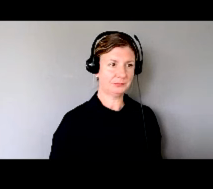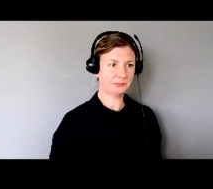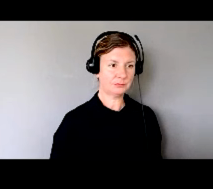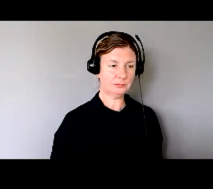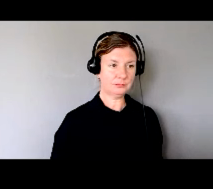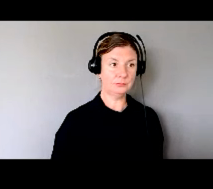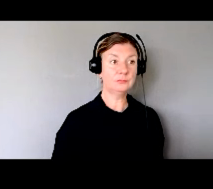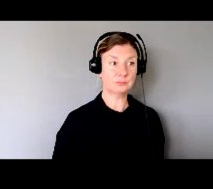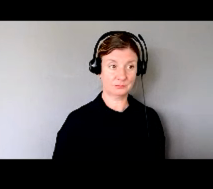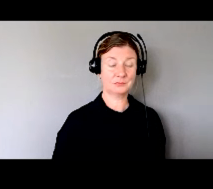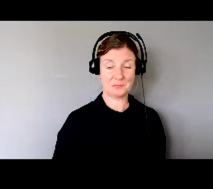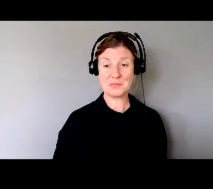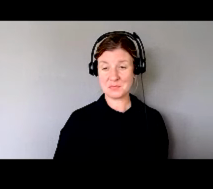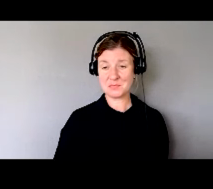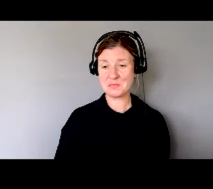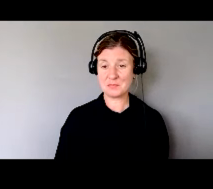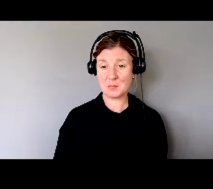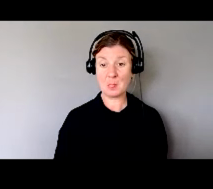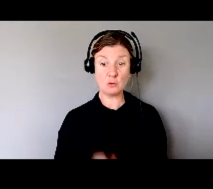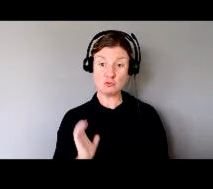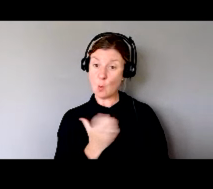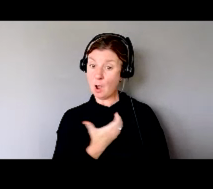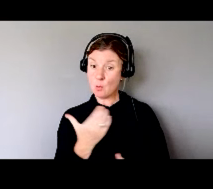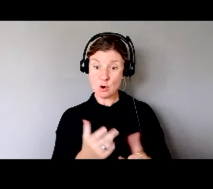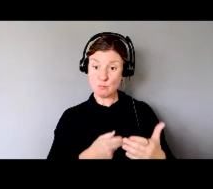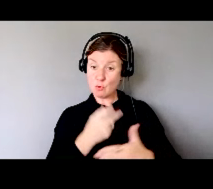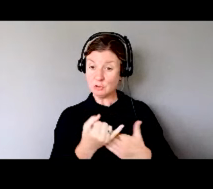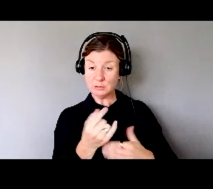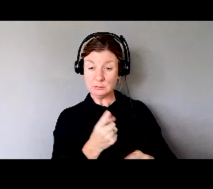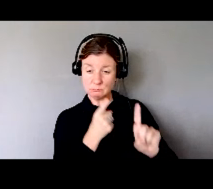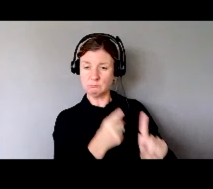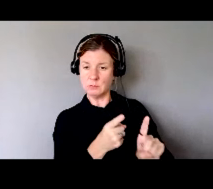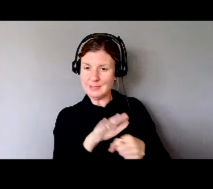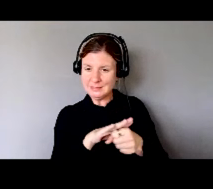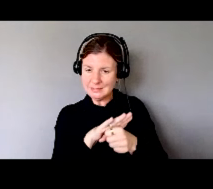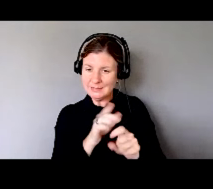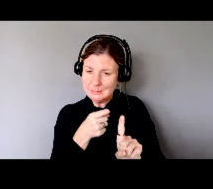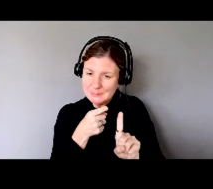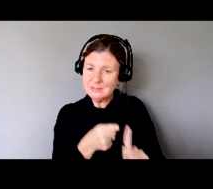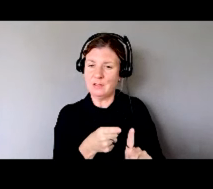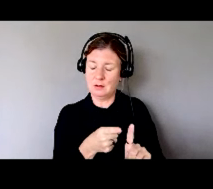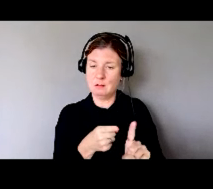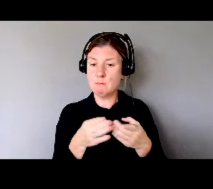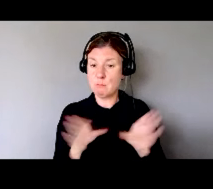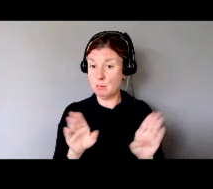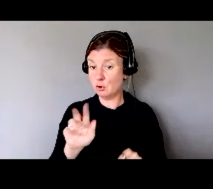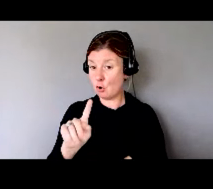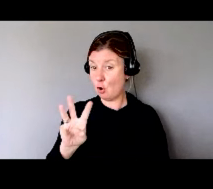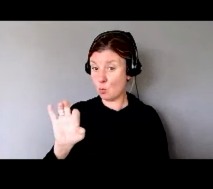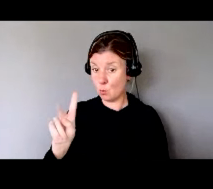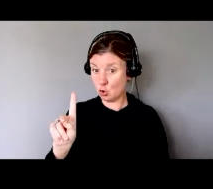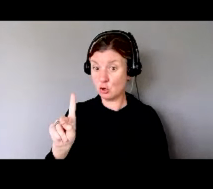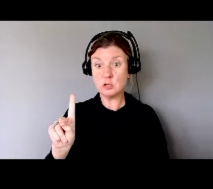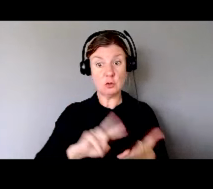For this opportunity, we are seeking site-specific public artwork that includes, but is not limited